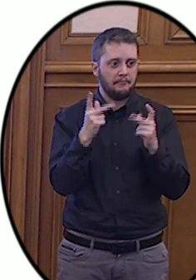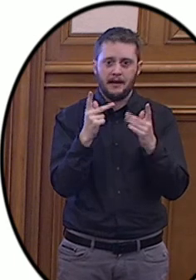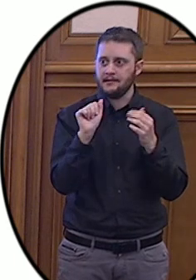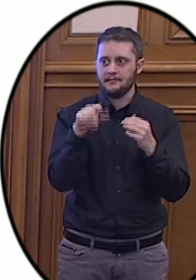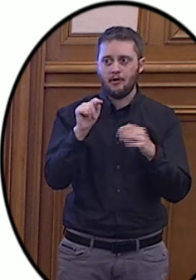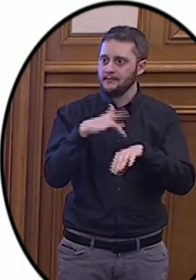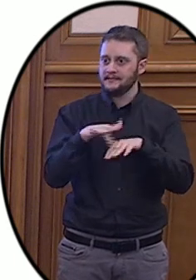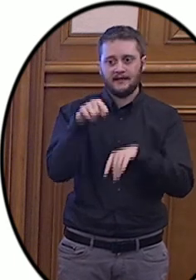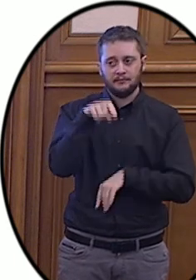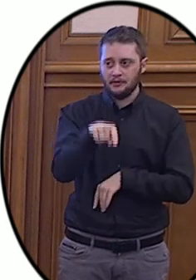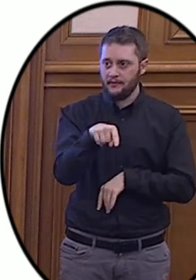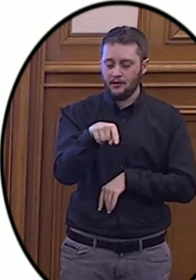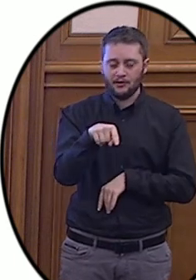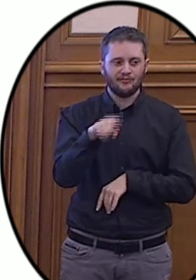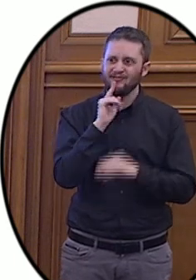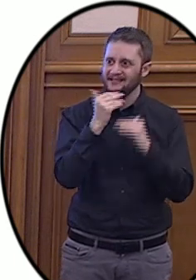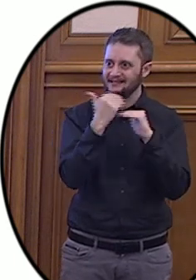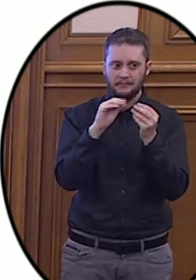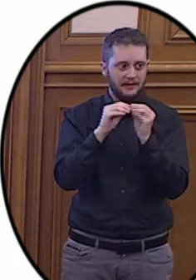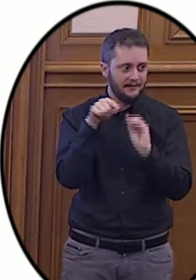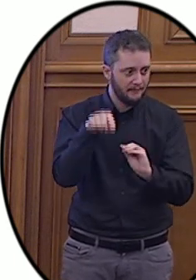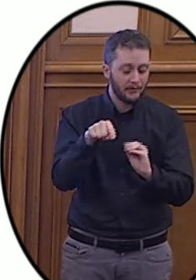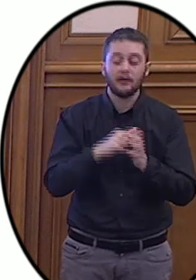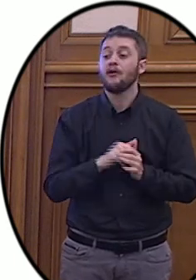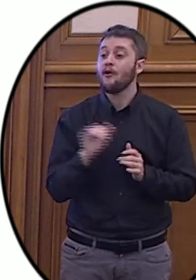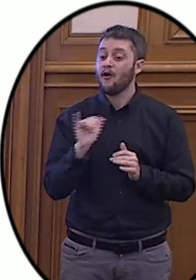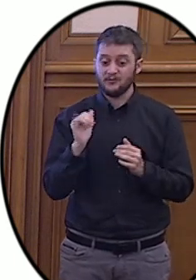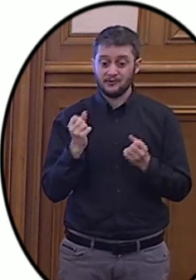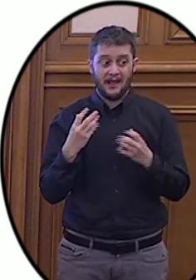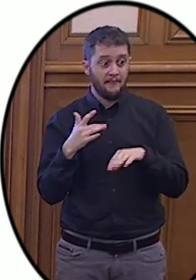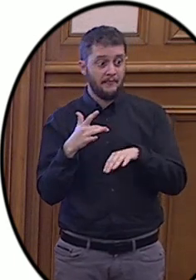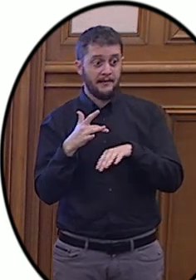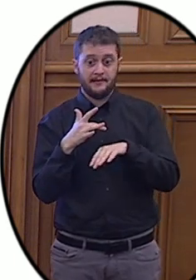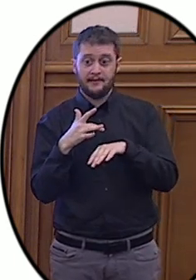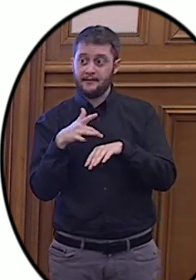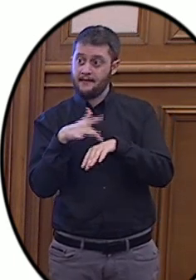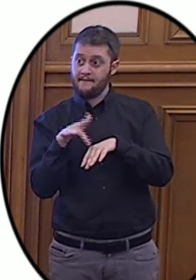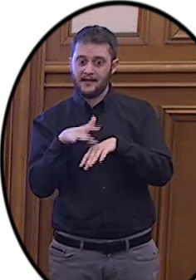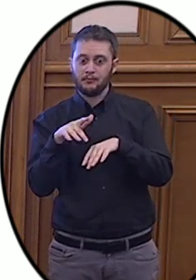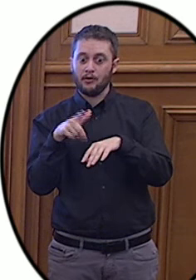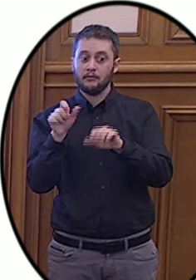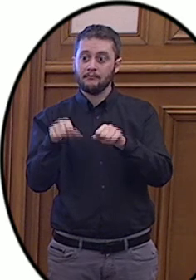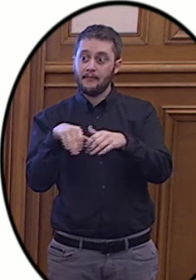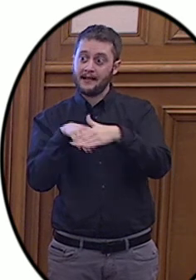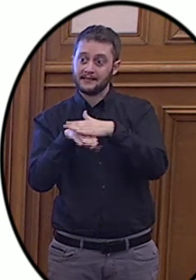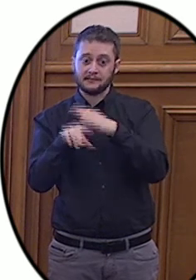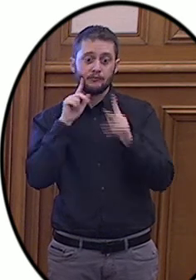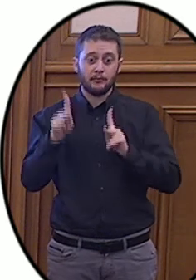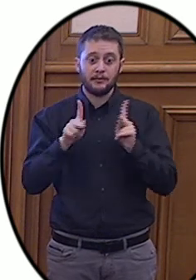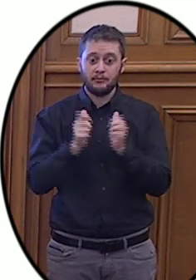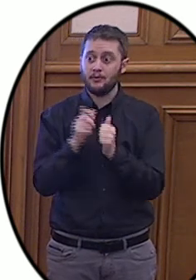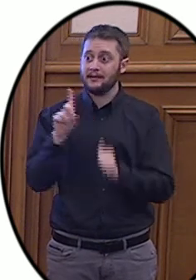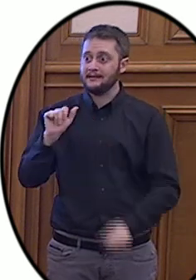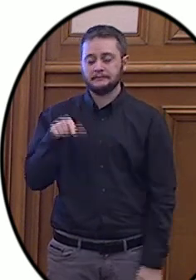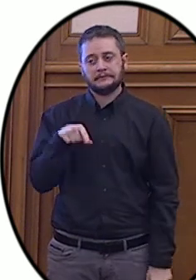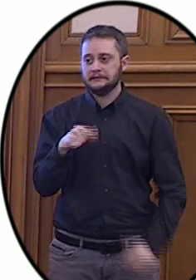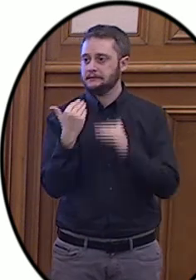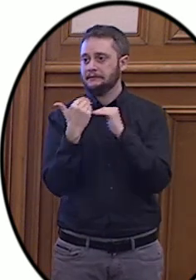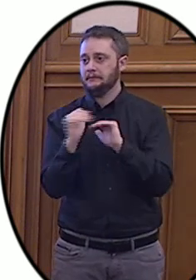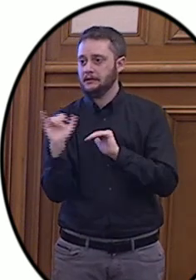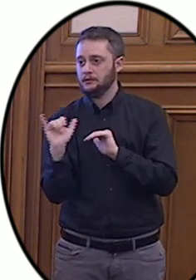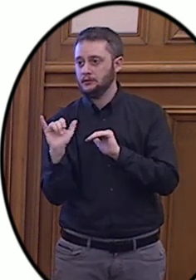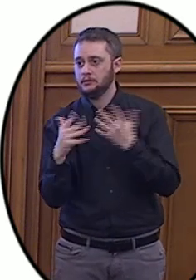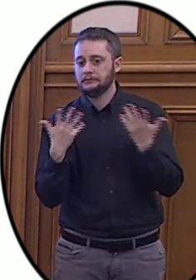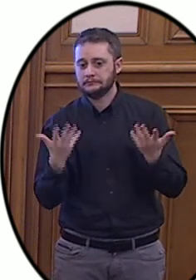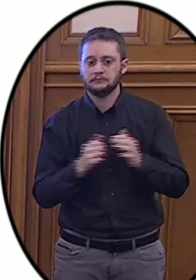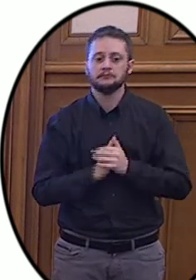as well as the limited number of accessible units. But I will just refer back here to the Fair